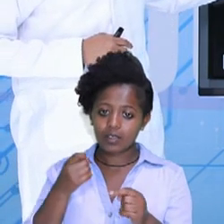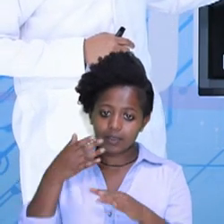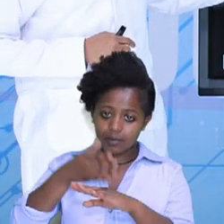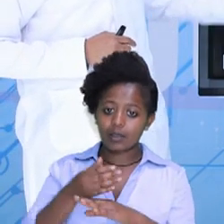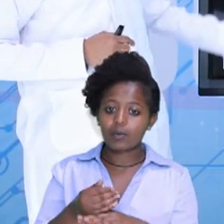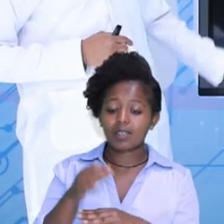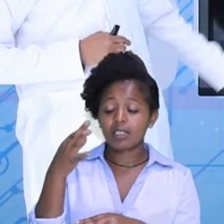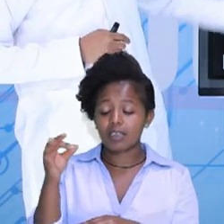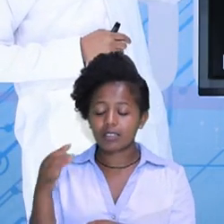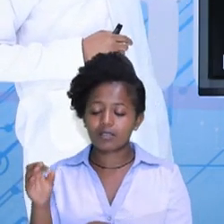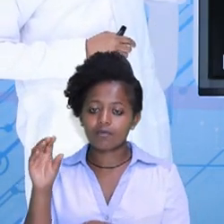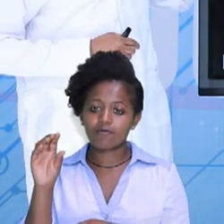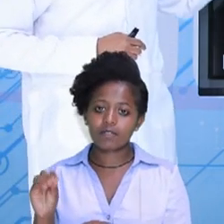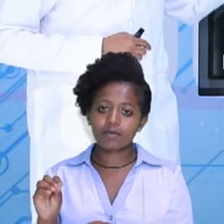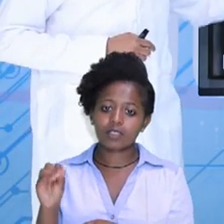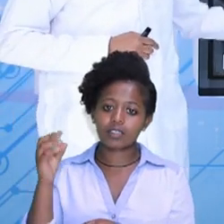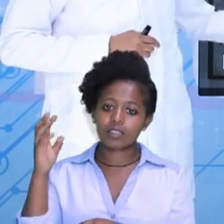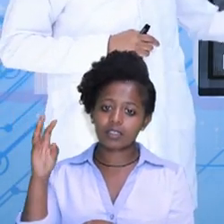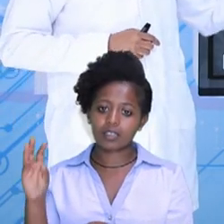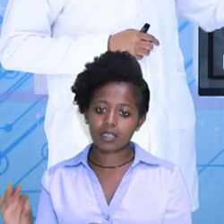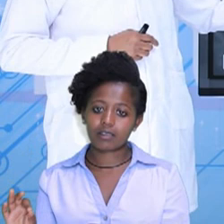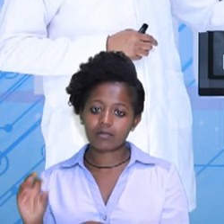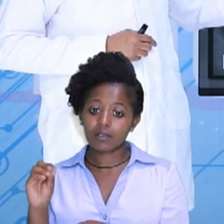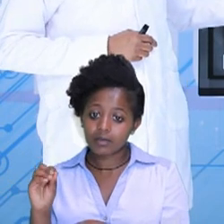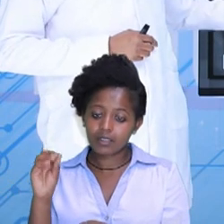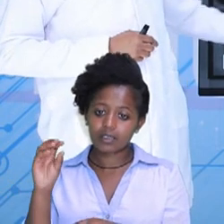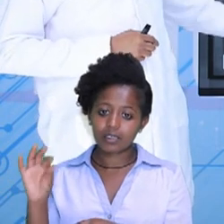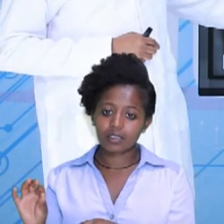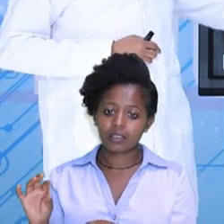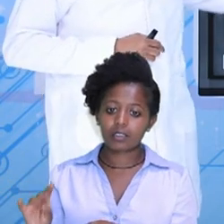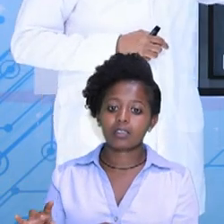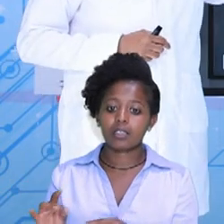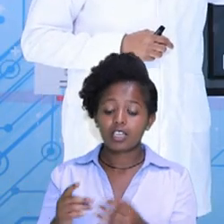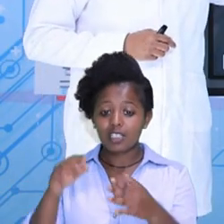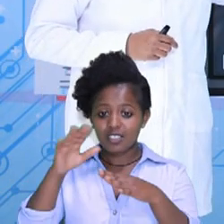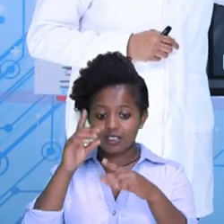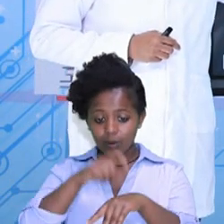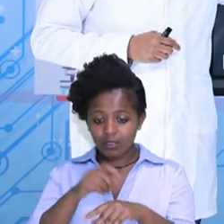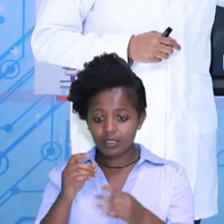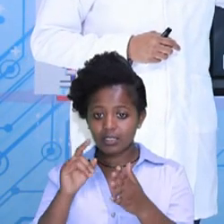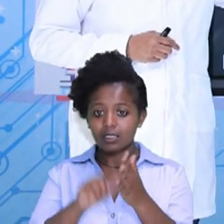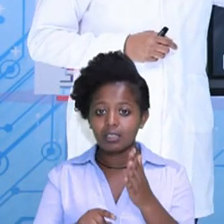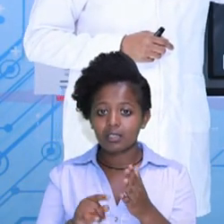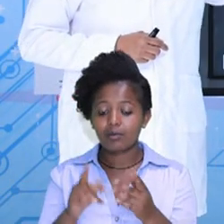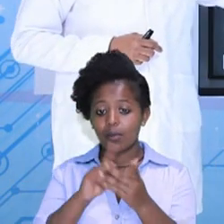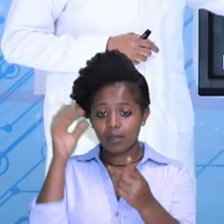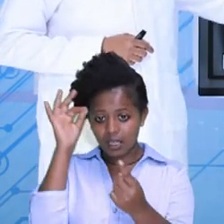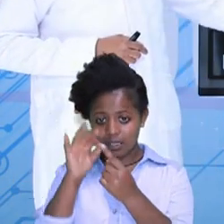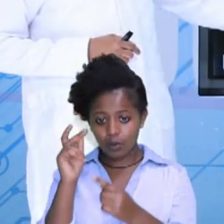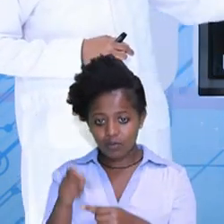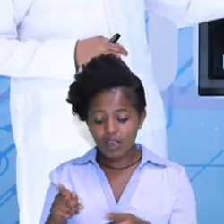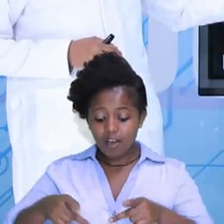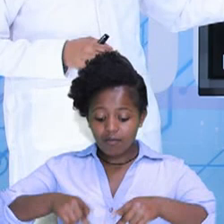in 1958. Mao introduced this plan, Great Leap Forward, during second 5-year plan. A large